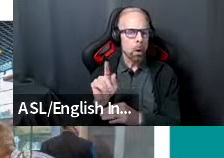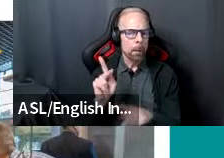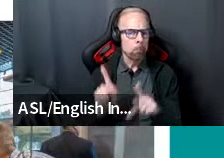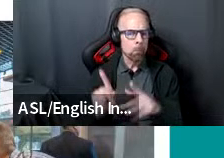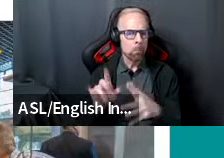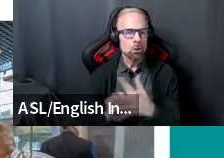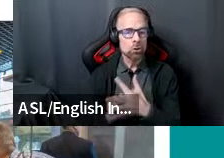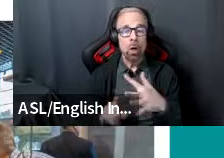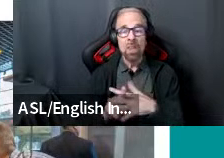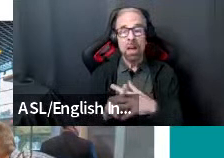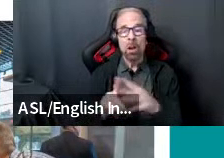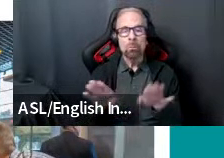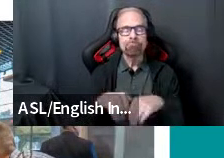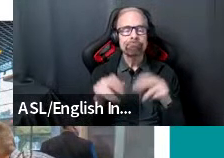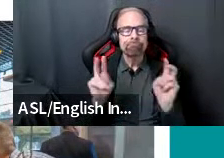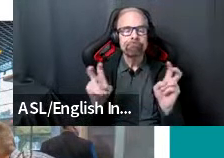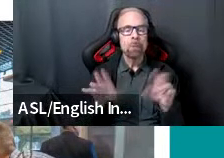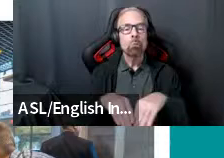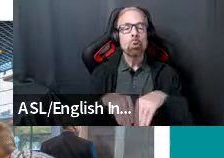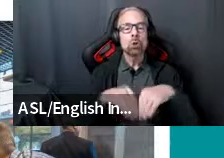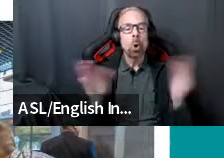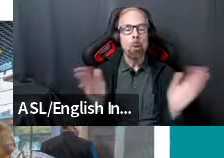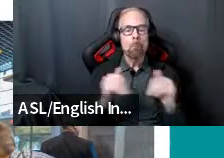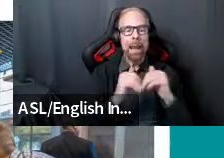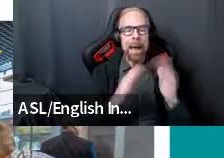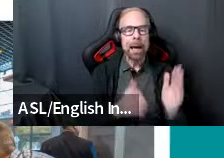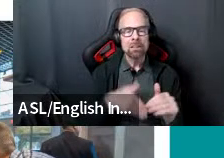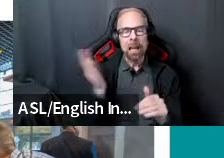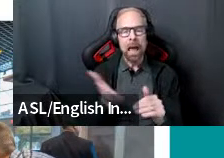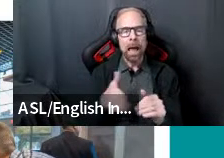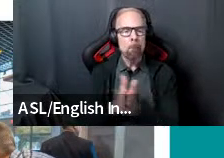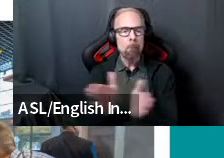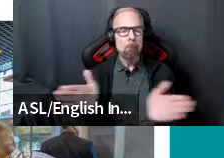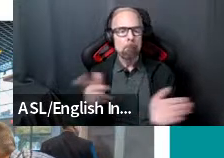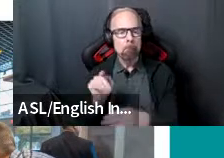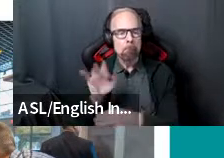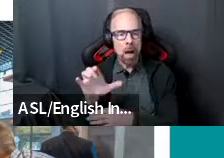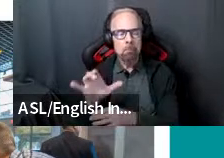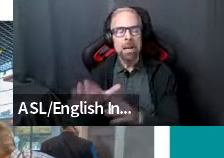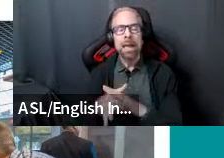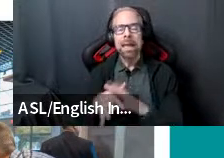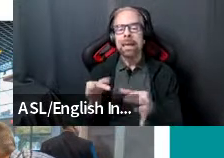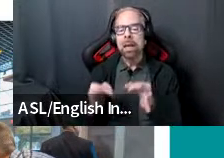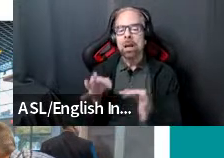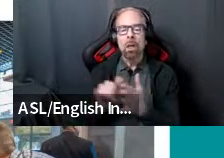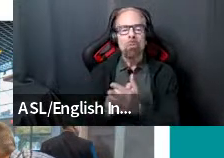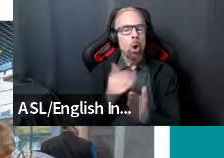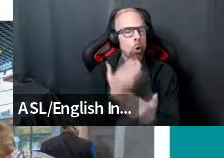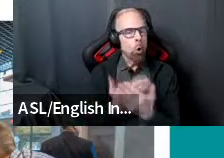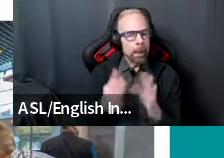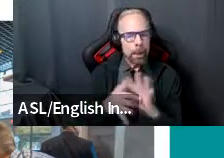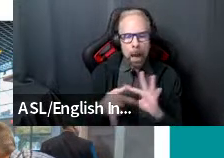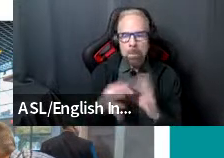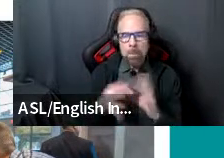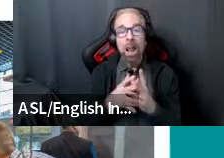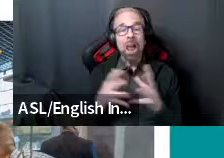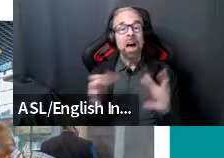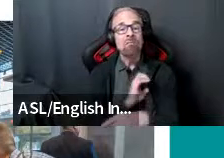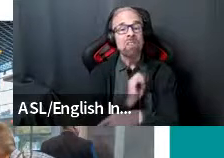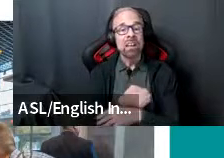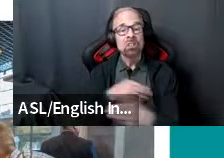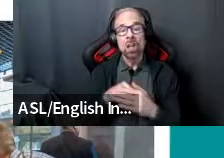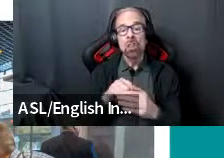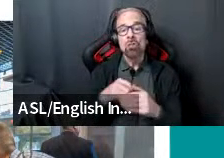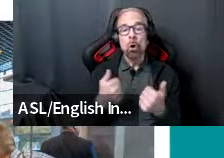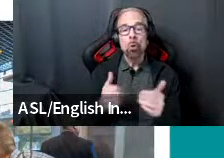open house / public hearing. Very good comments, a lot of energy in the room. 2 days later,